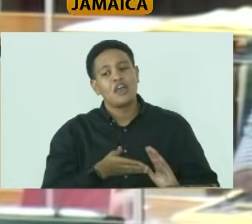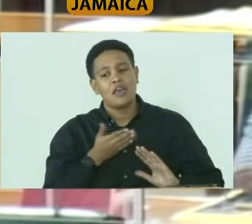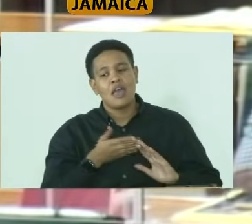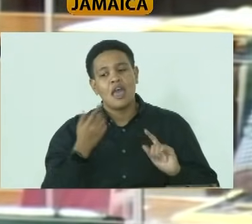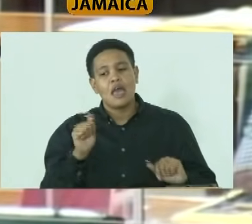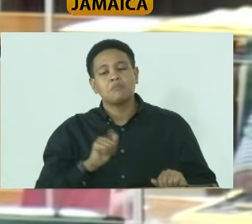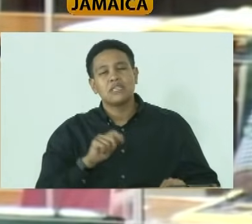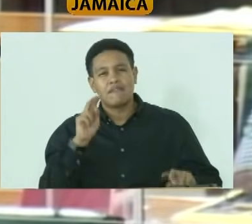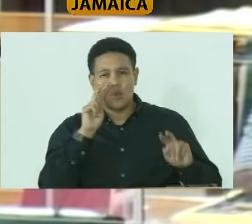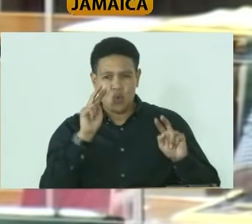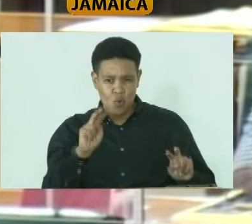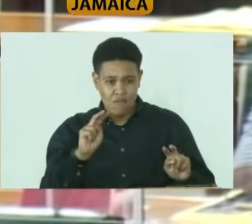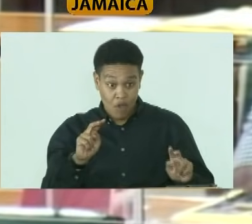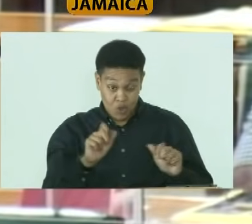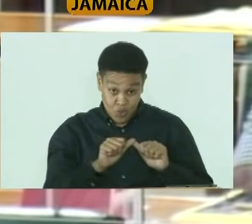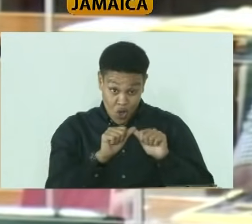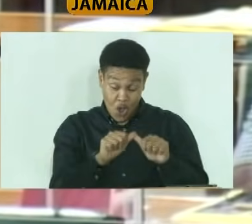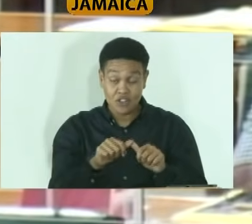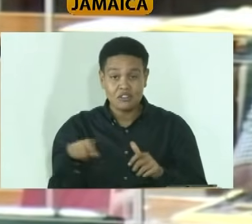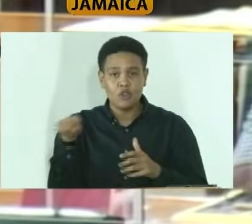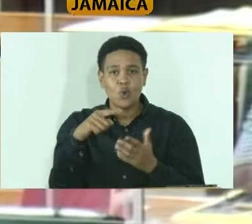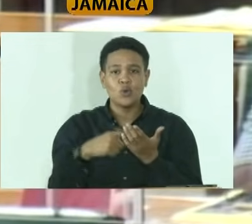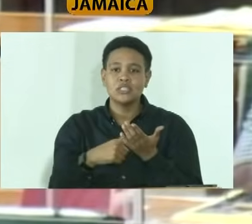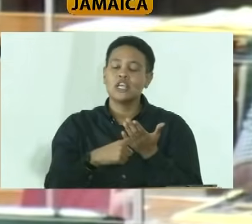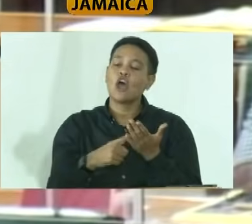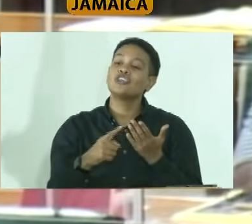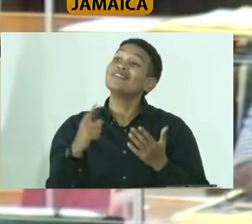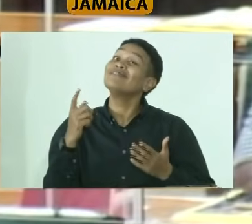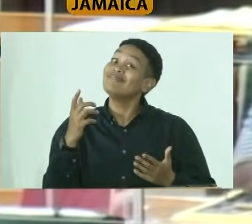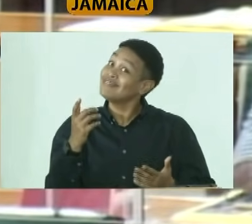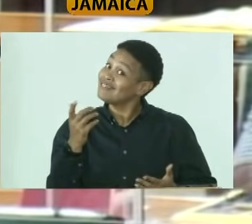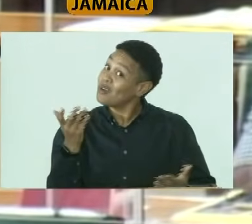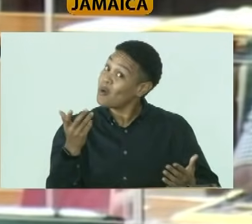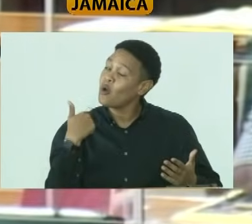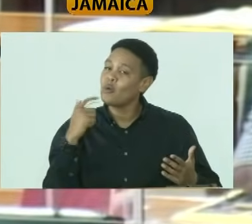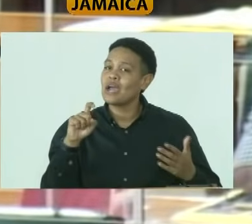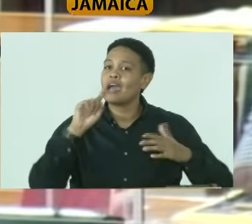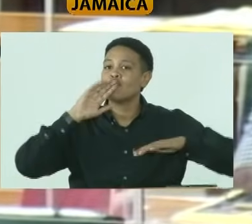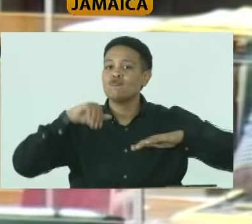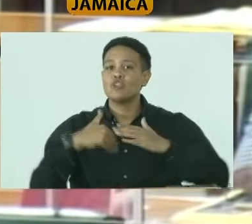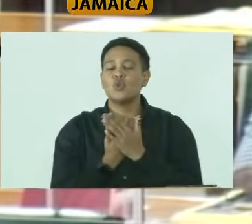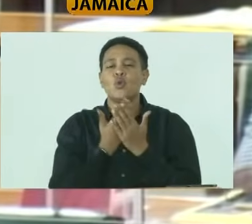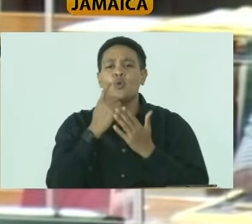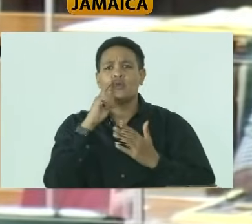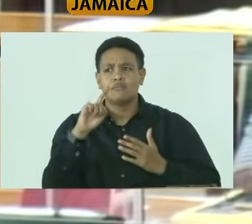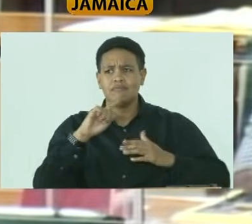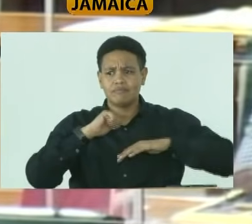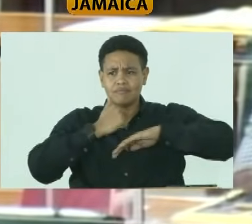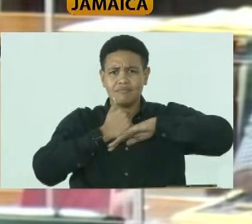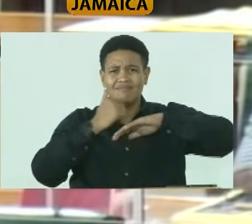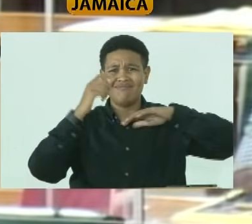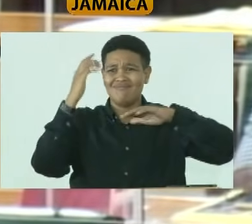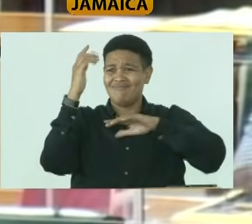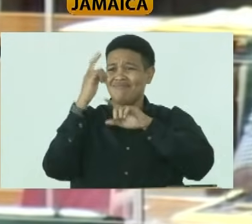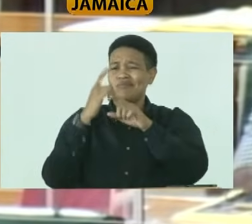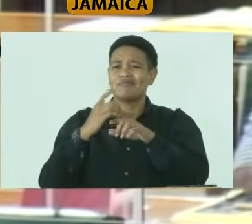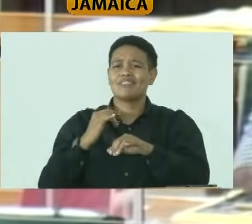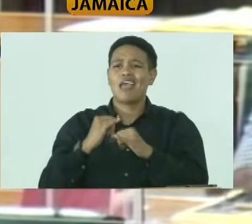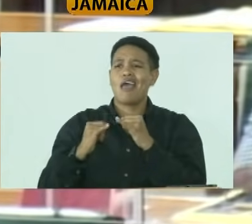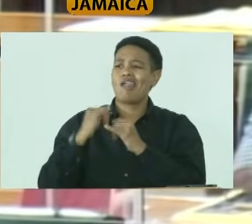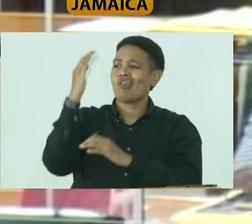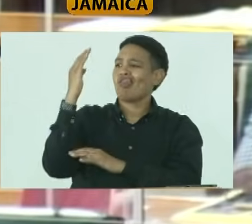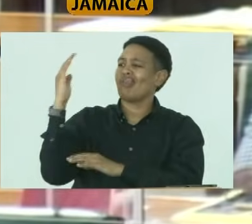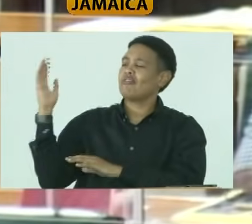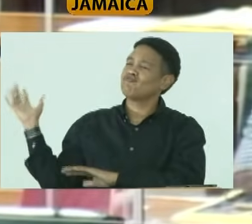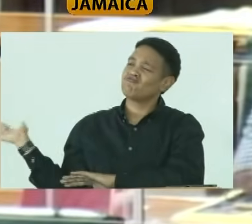look forward to continuing those discussions so that we can remove the labyrinth of zinc fence and board houses and